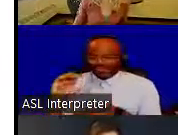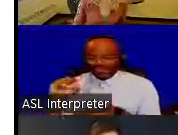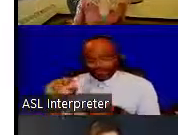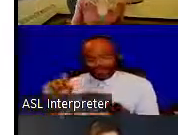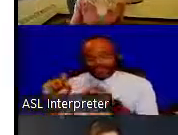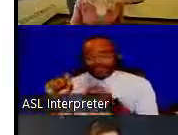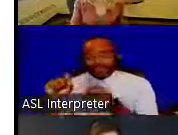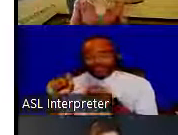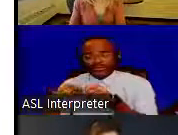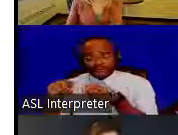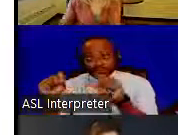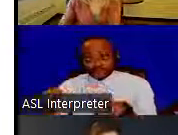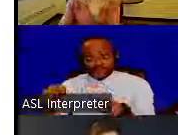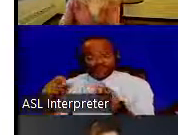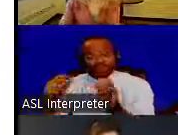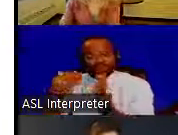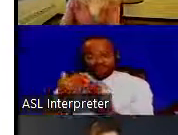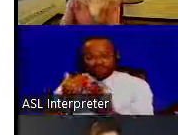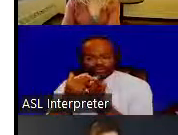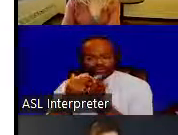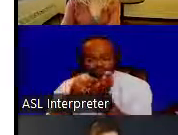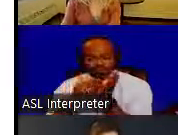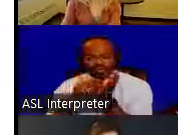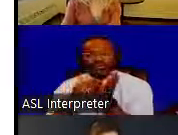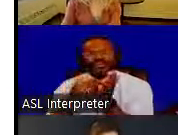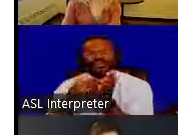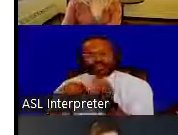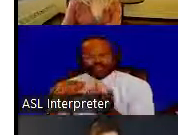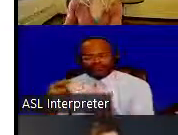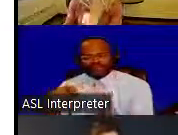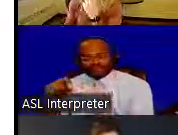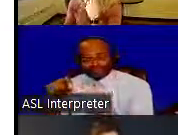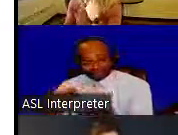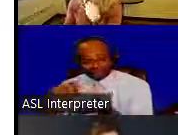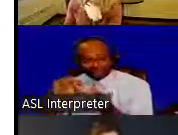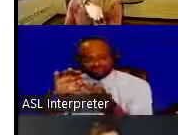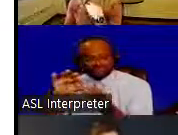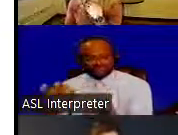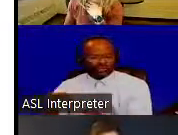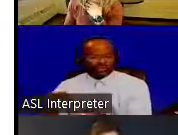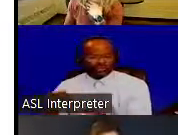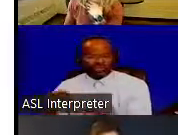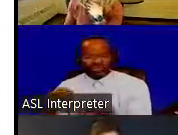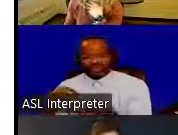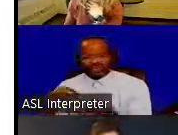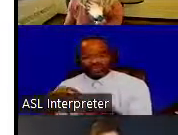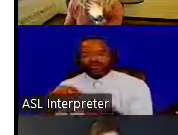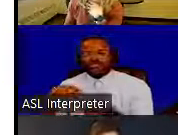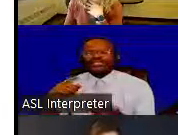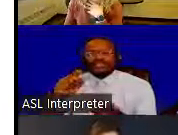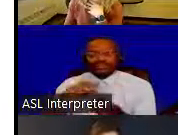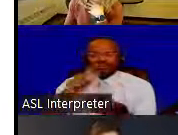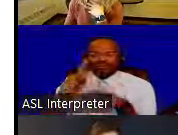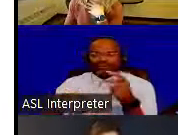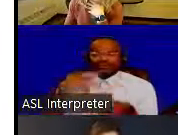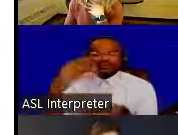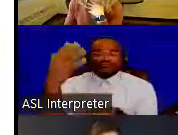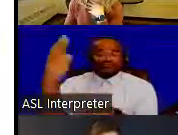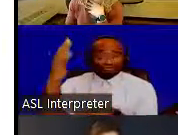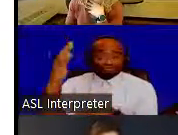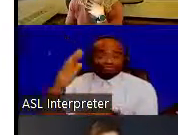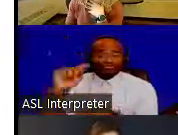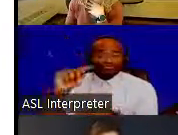menu that includes some more specifics about, you know, tree species migration and